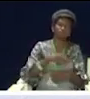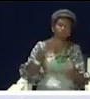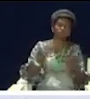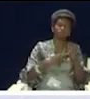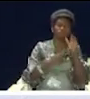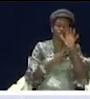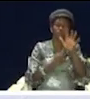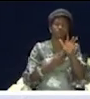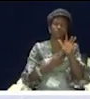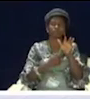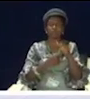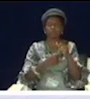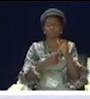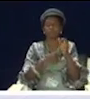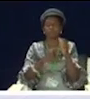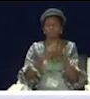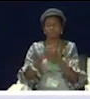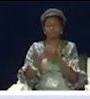him.